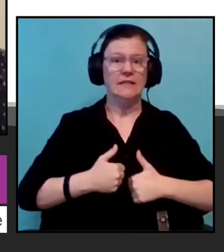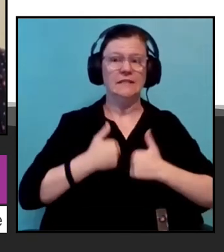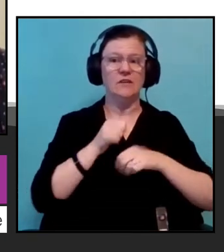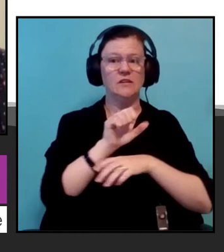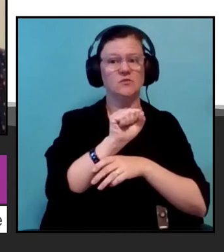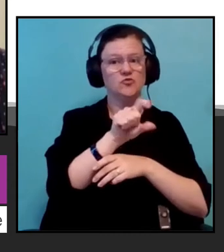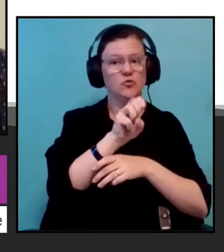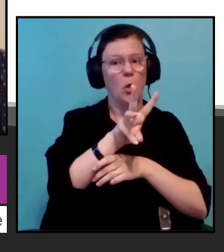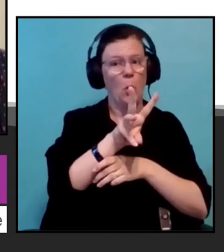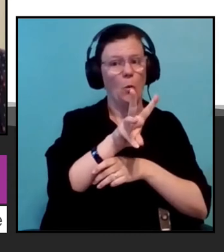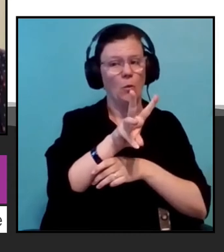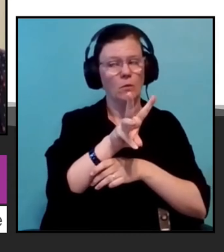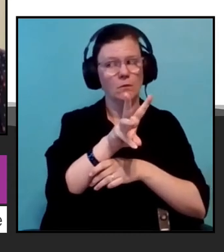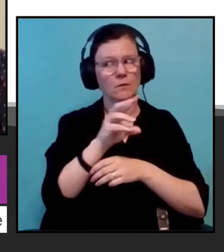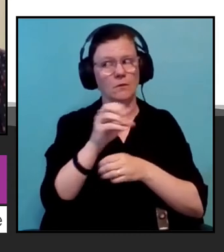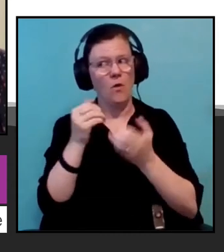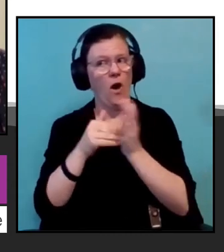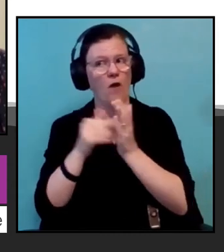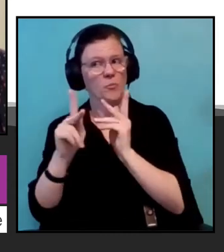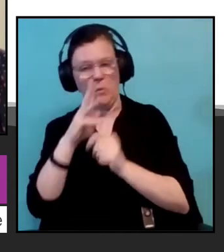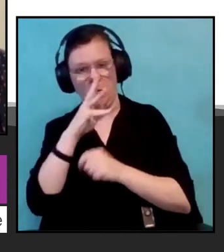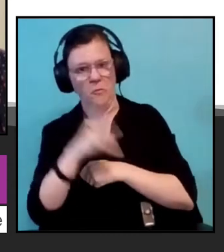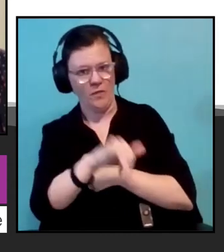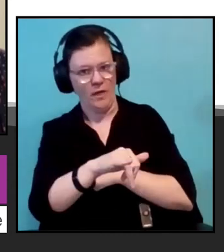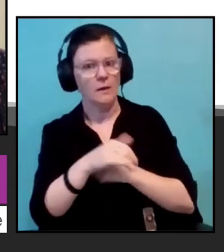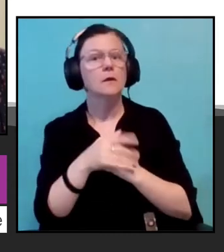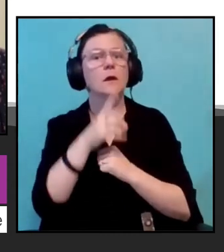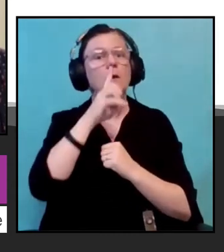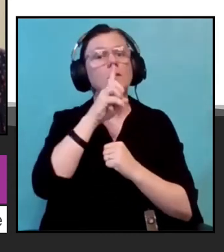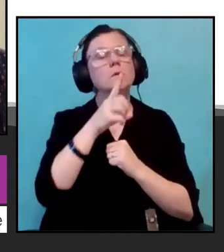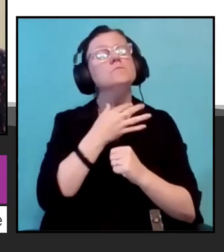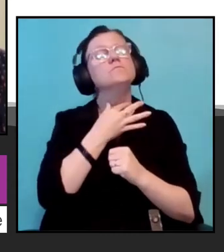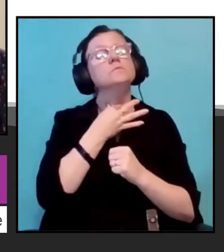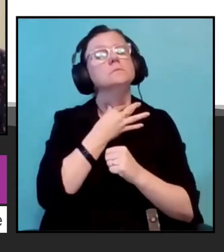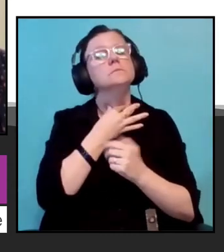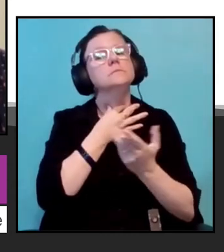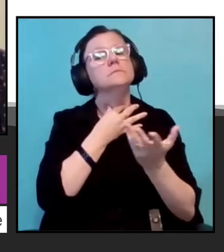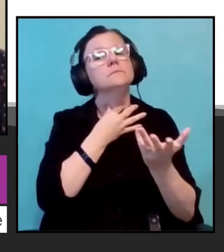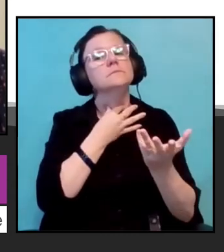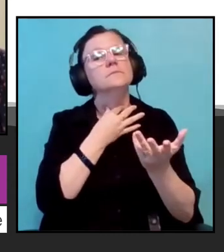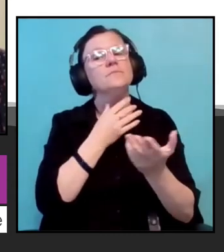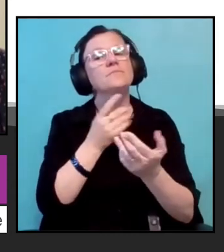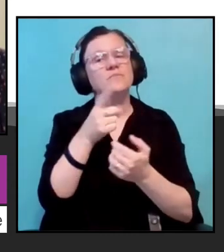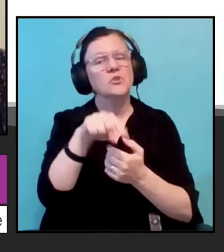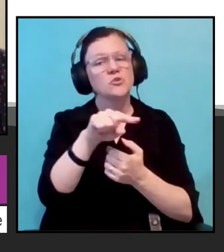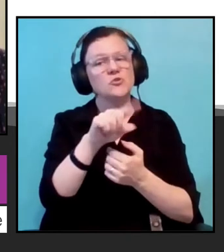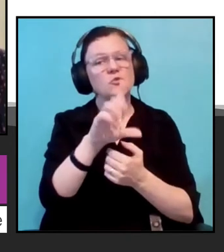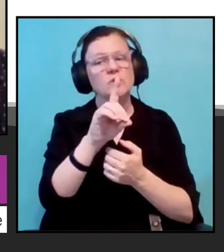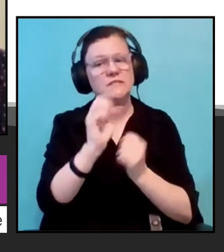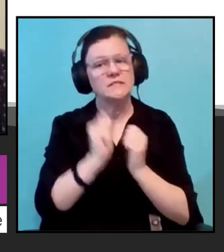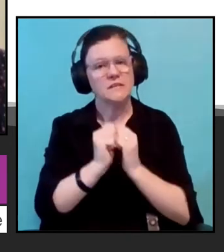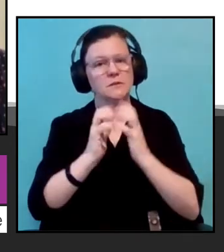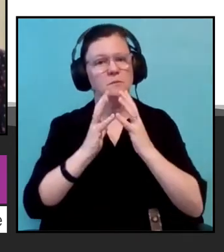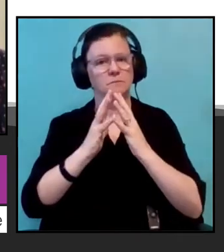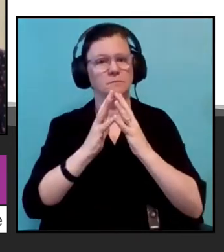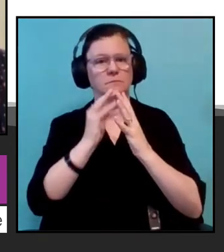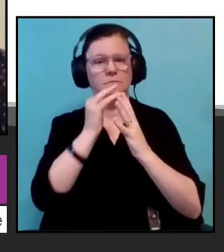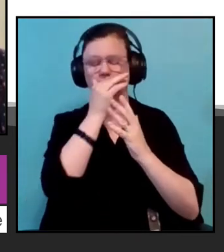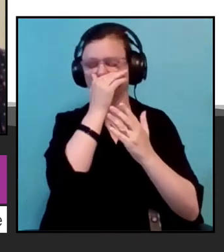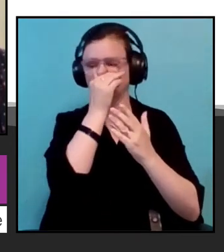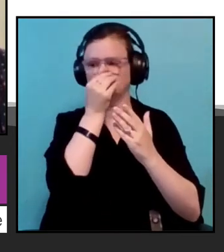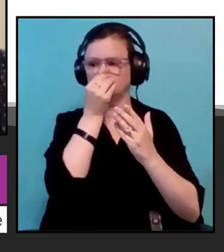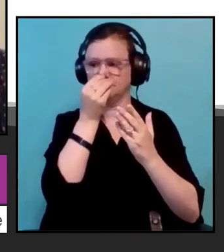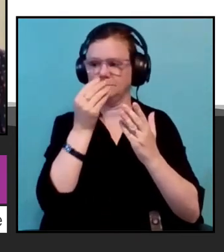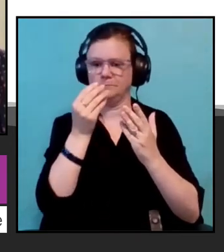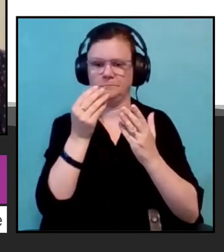So I was just wondering if you could share a little bit more about, much of what you created really transported